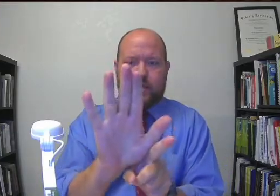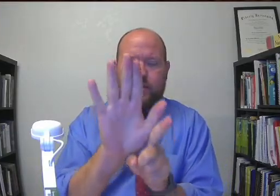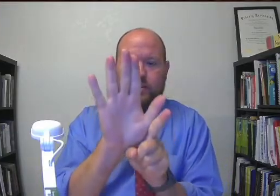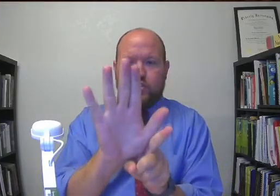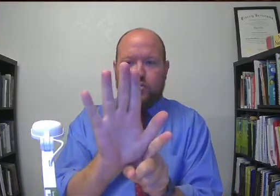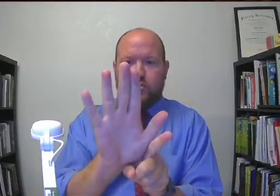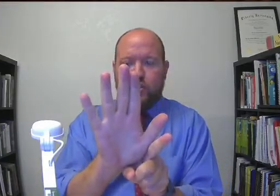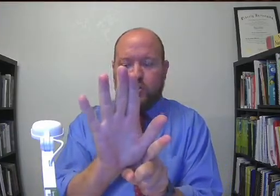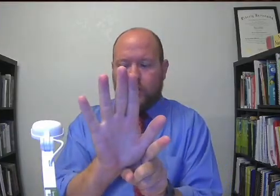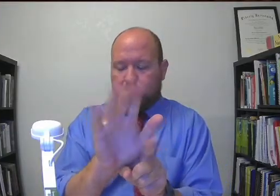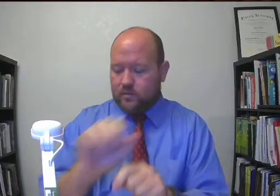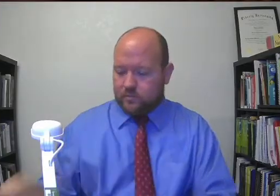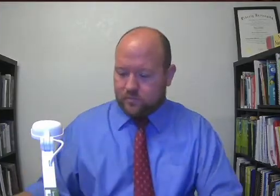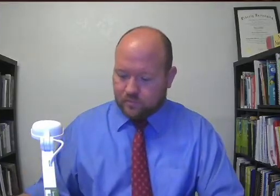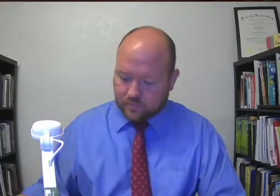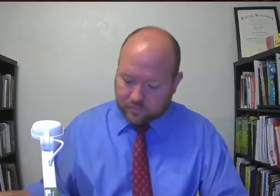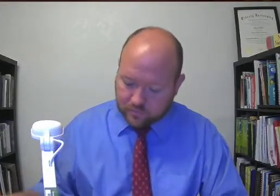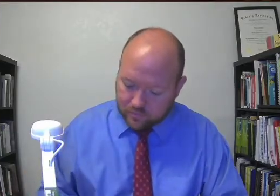S-m-o-o-th. Smooth.